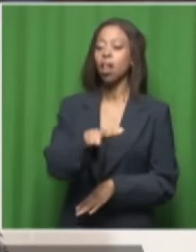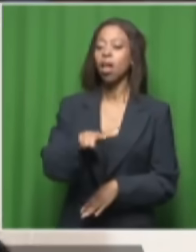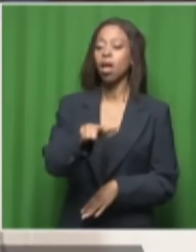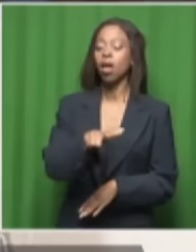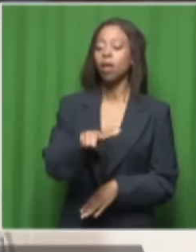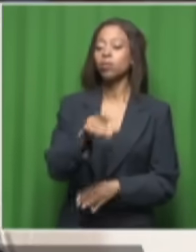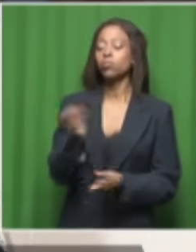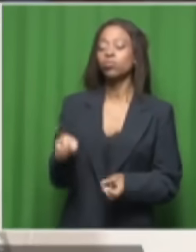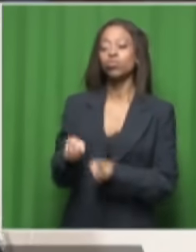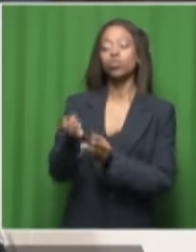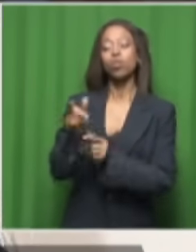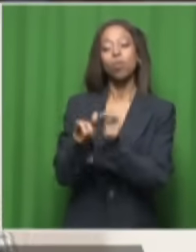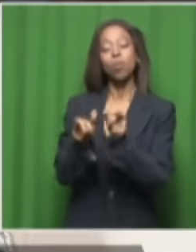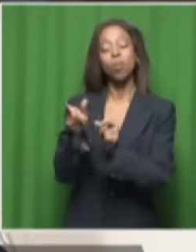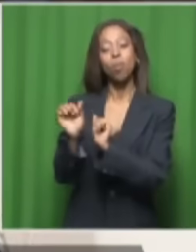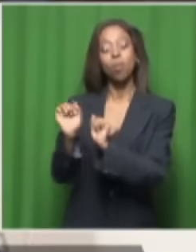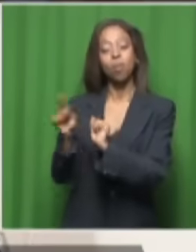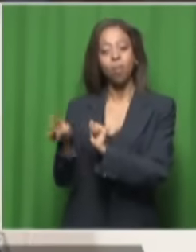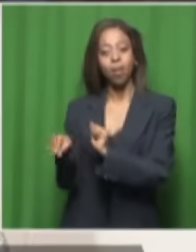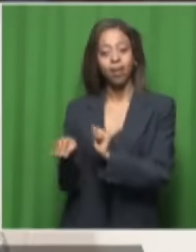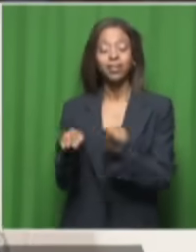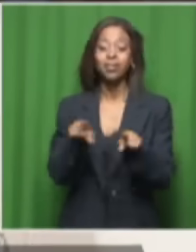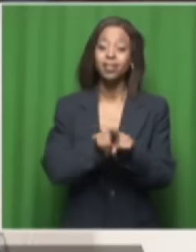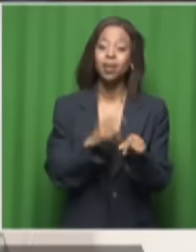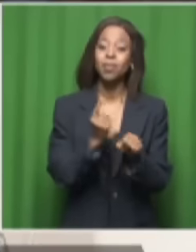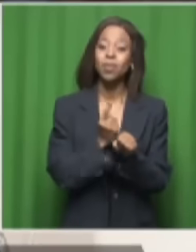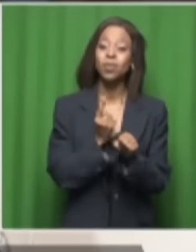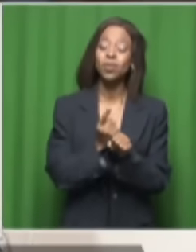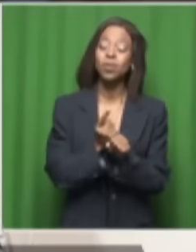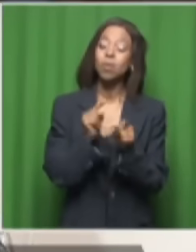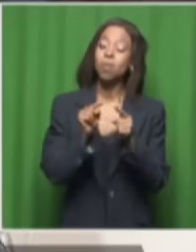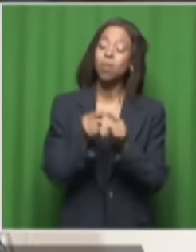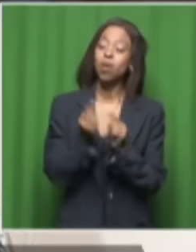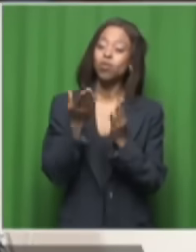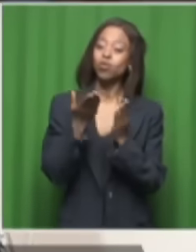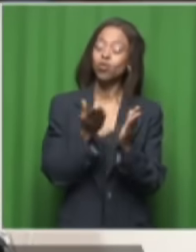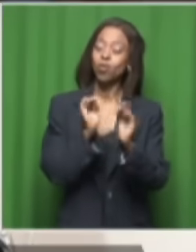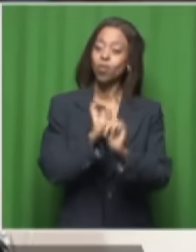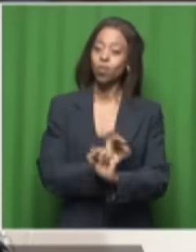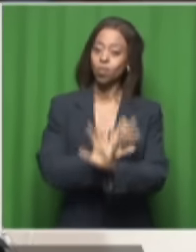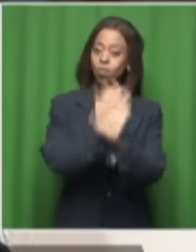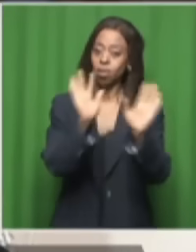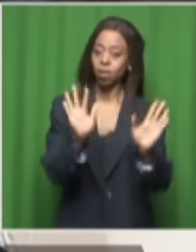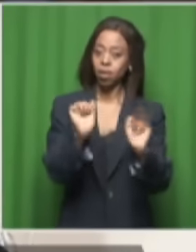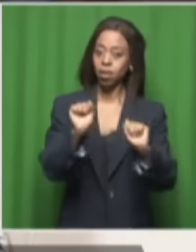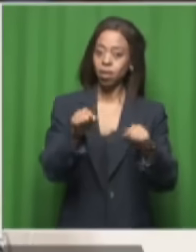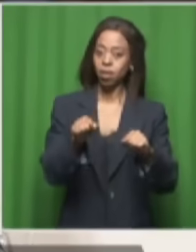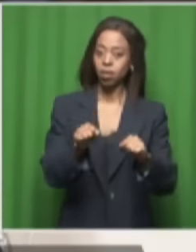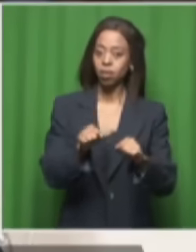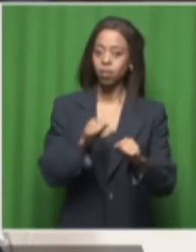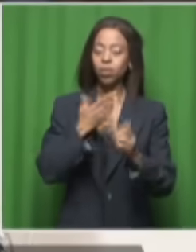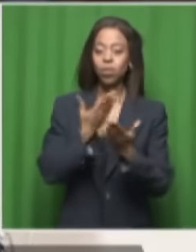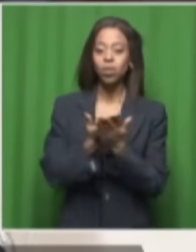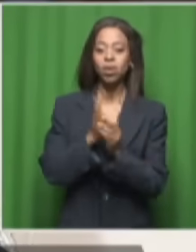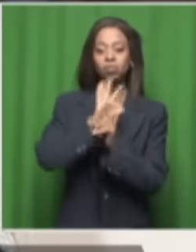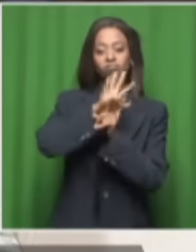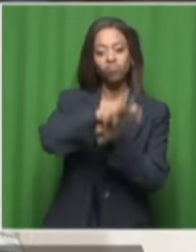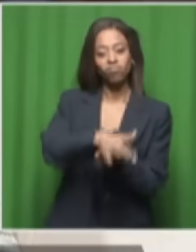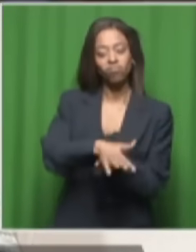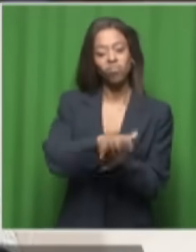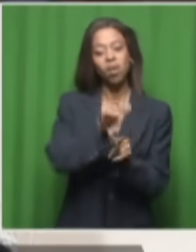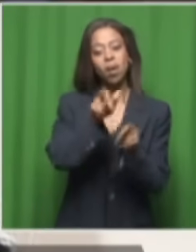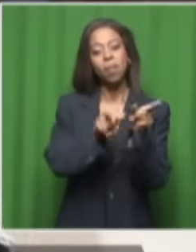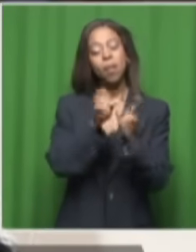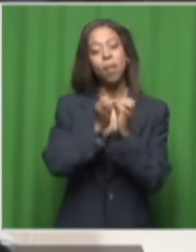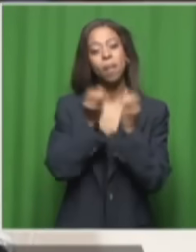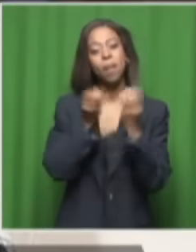to a people. And here's the point I'm going to make very crudely and politically. You can suppress a people for so long, whether it's in